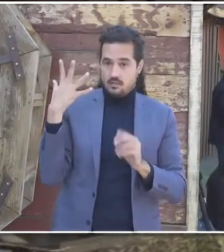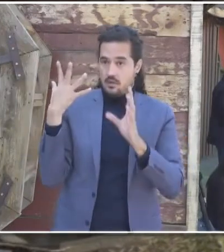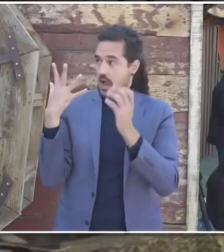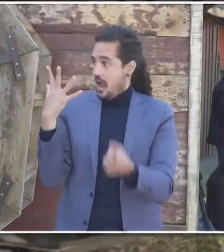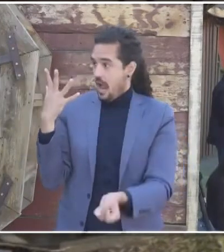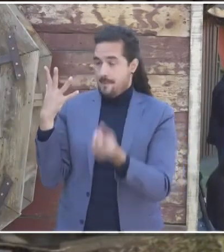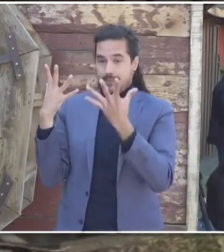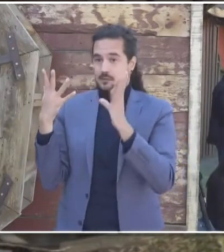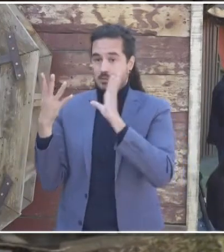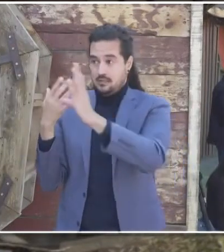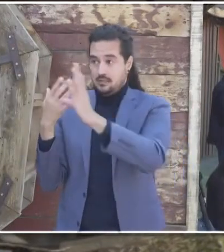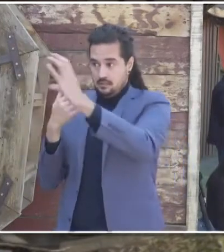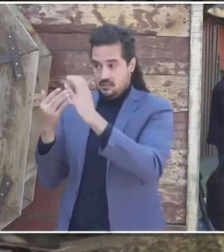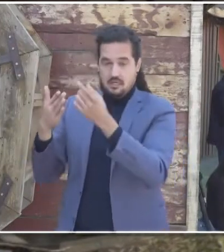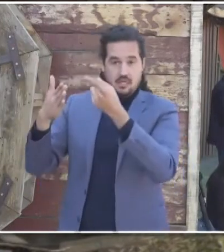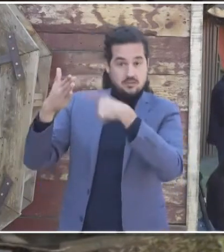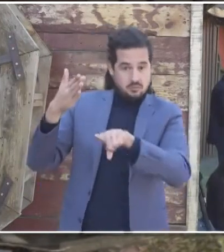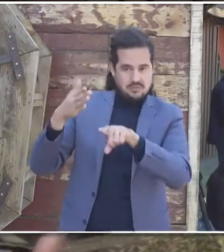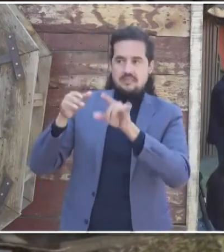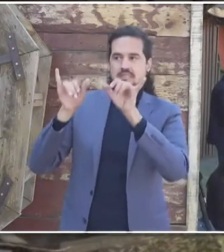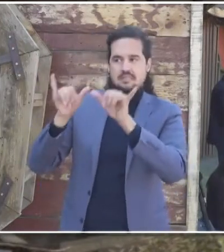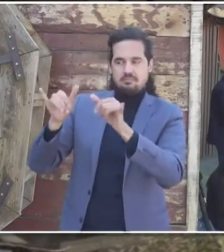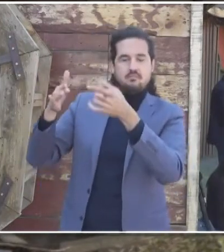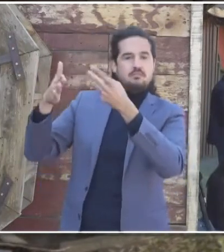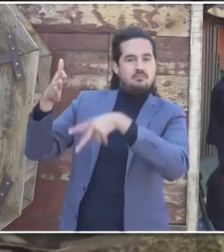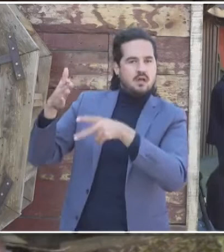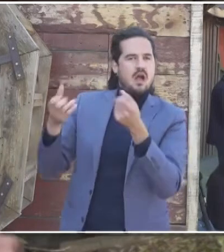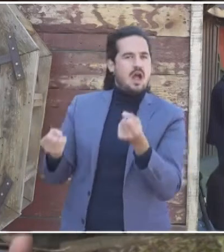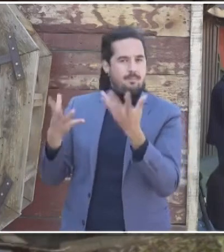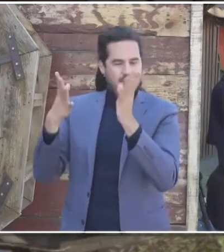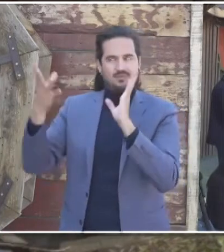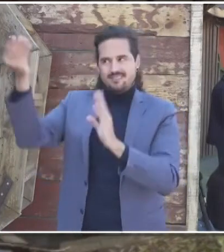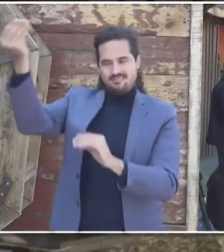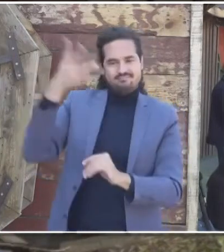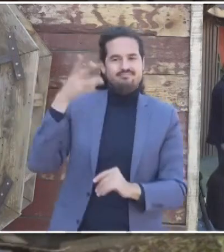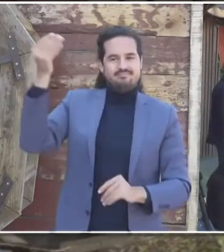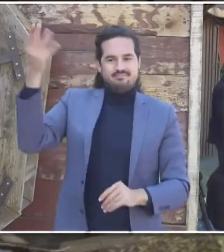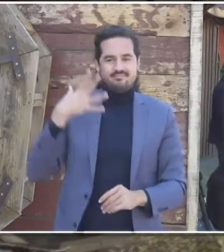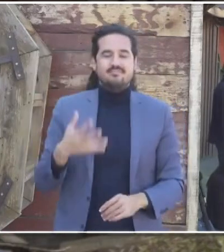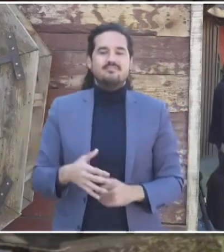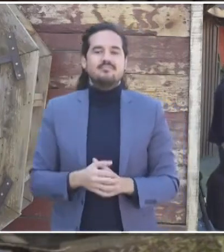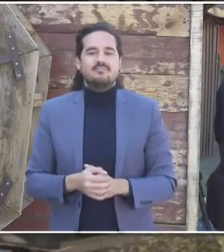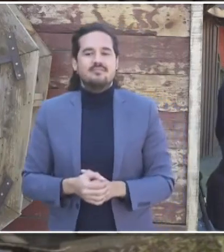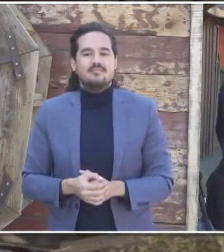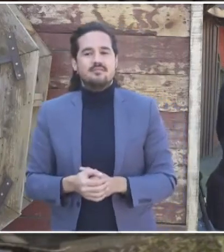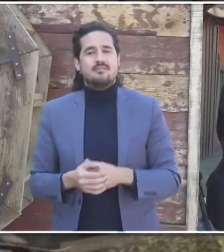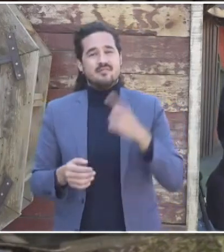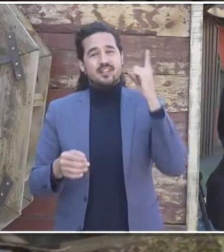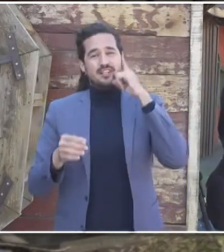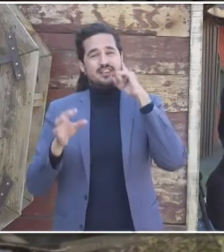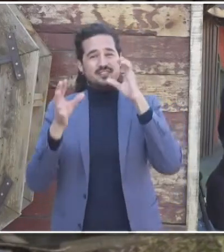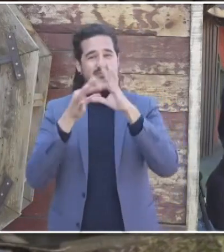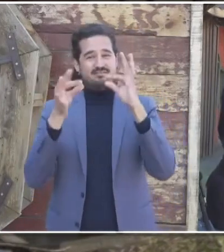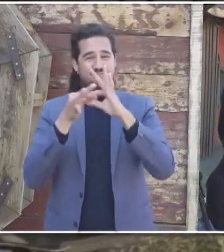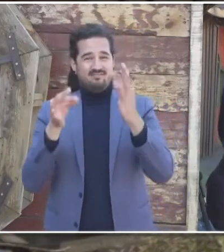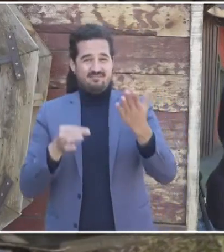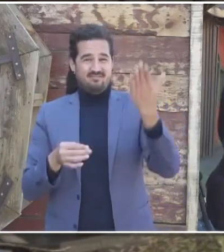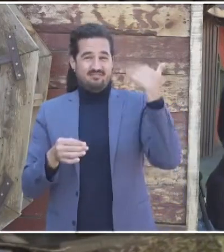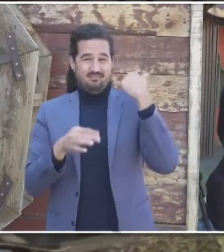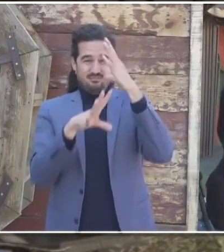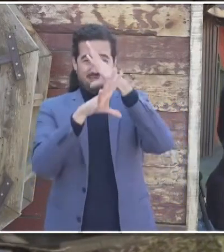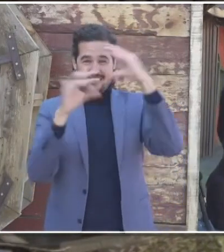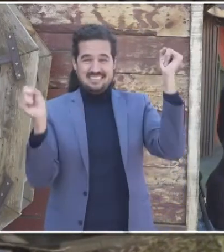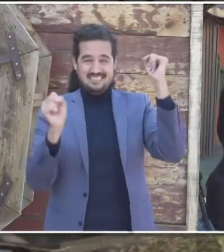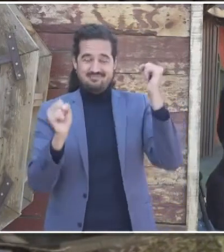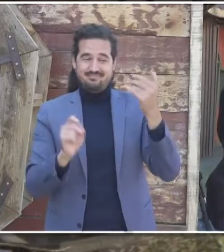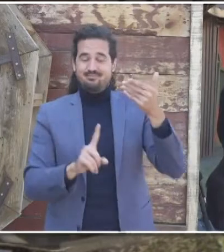was a moment near the end of the last administration, we were promoting close to 50 million doses. 2 days later, find out they didn't exist. And